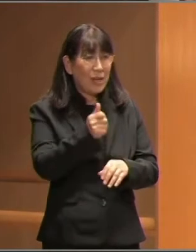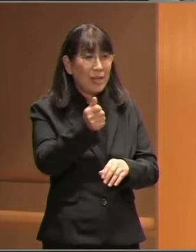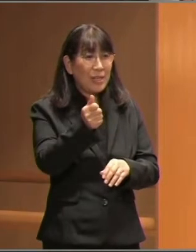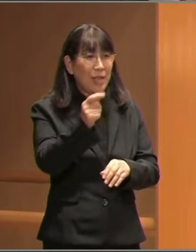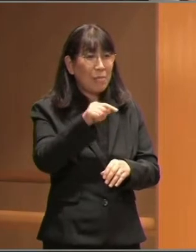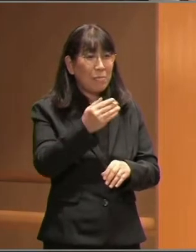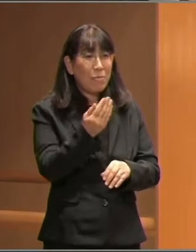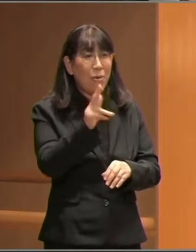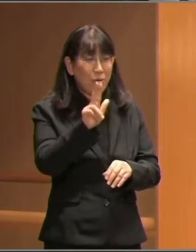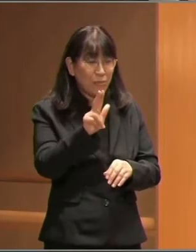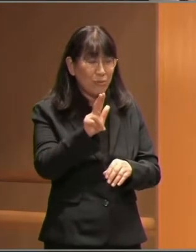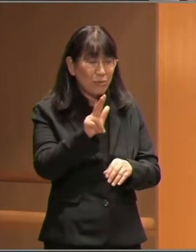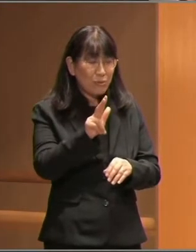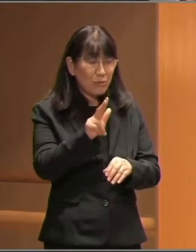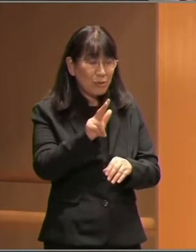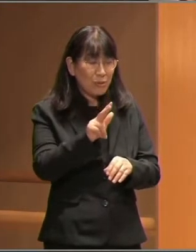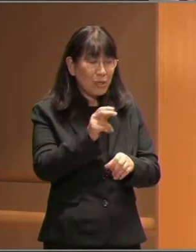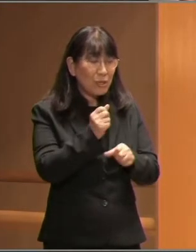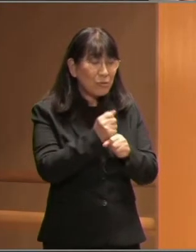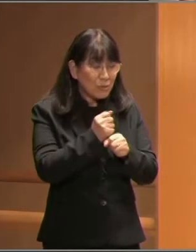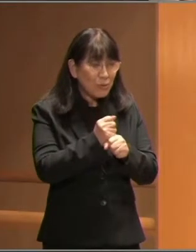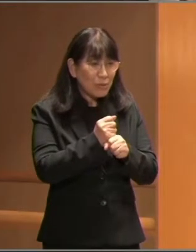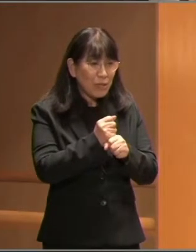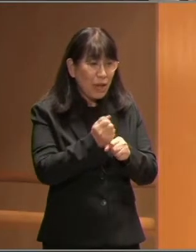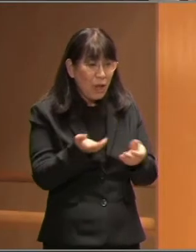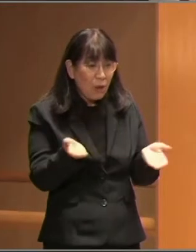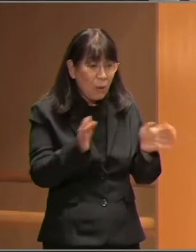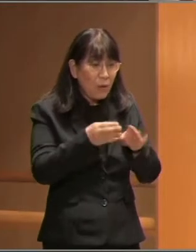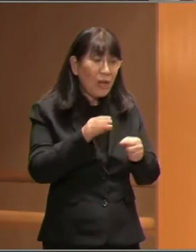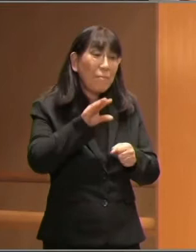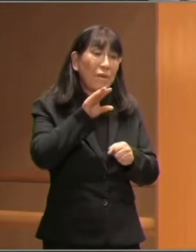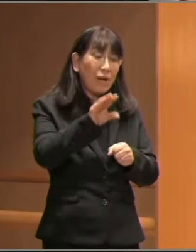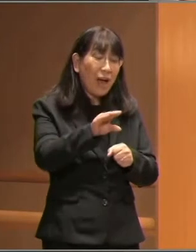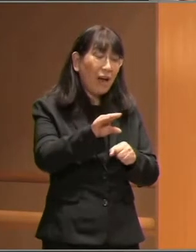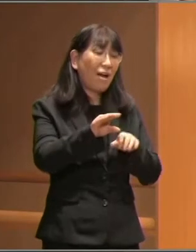prototyping. That is origami car made of cardboard.